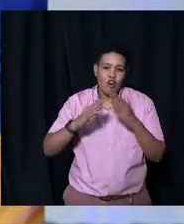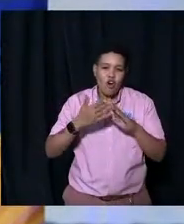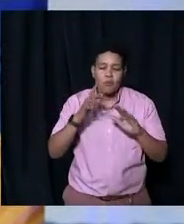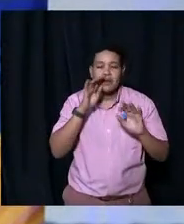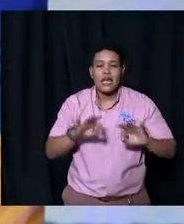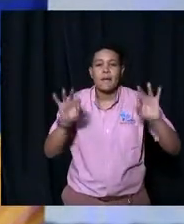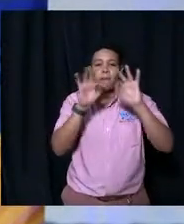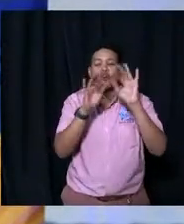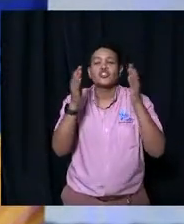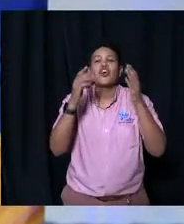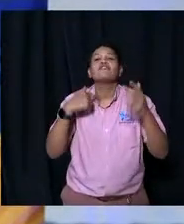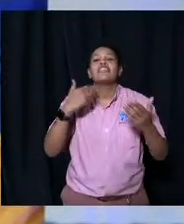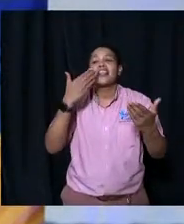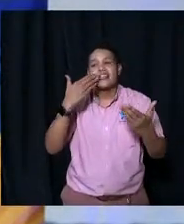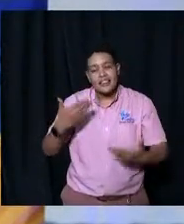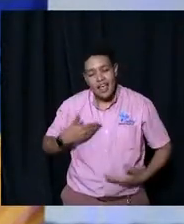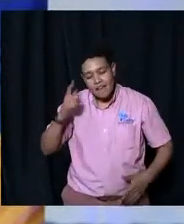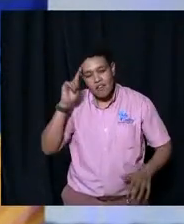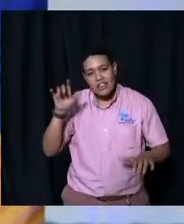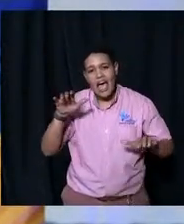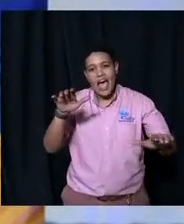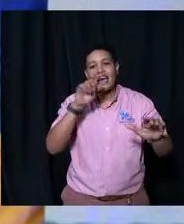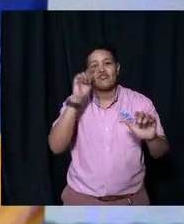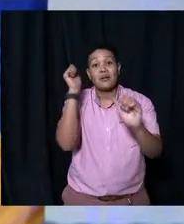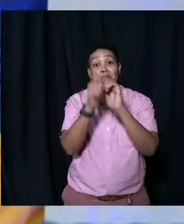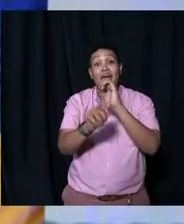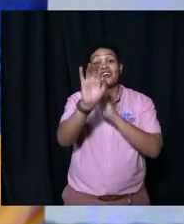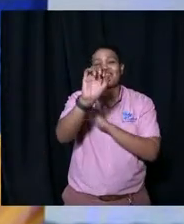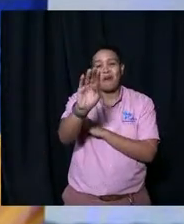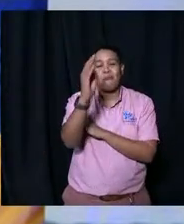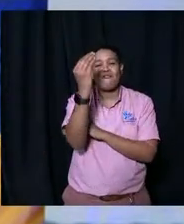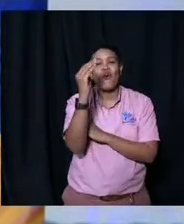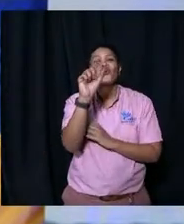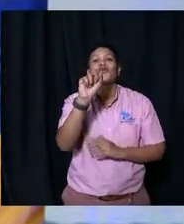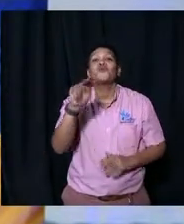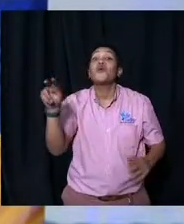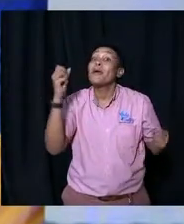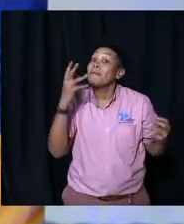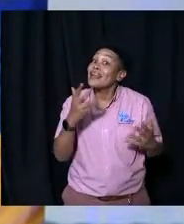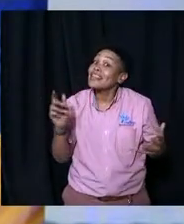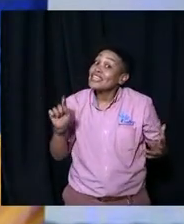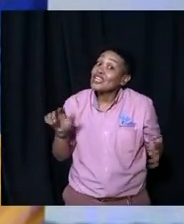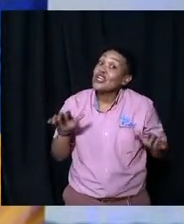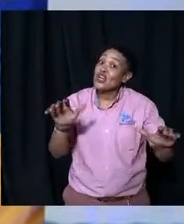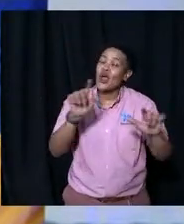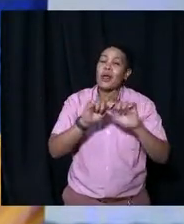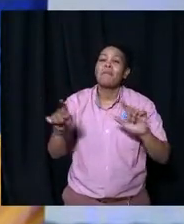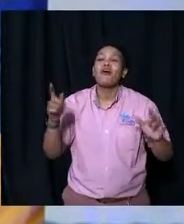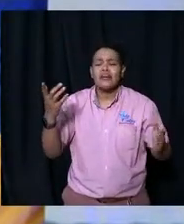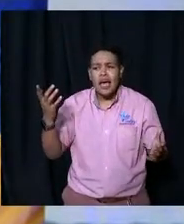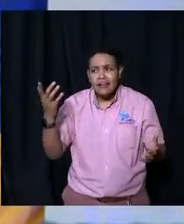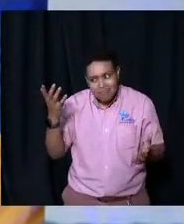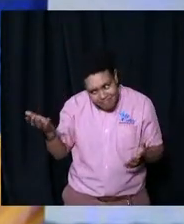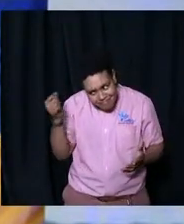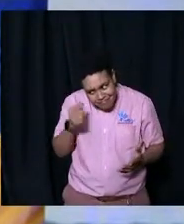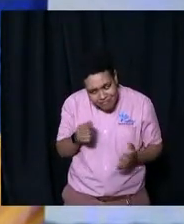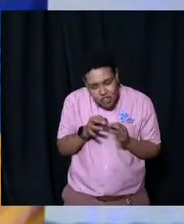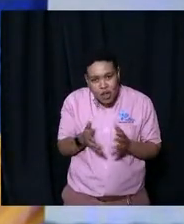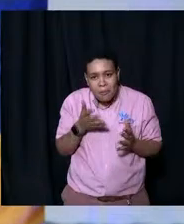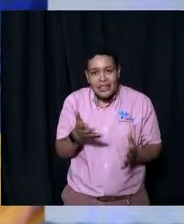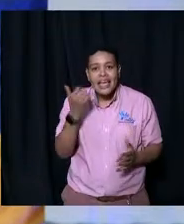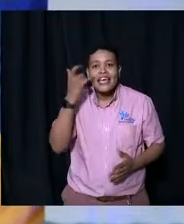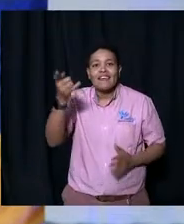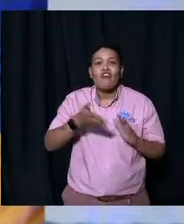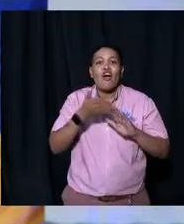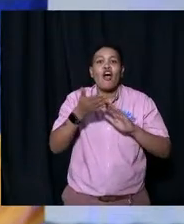Very important, we want to say thanks for that act that was passed on February 14. Yes, many things need to be done, but at least that's there. And if you